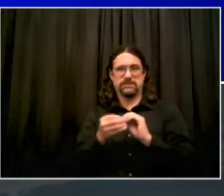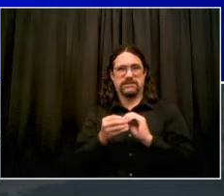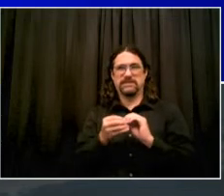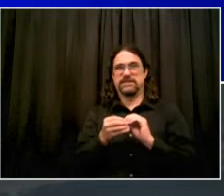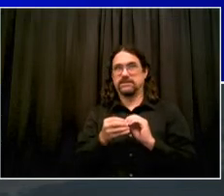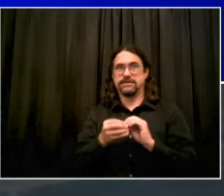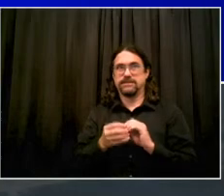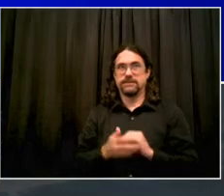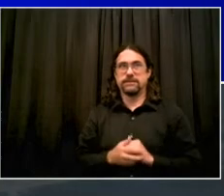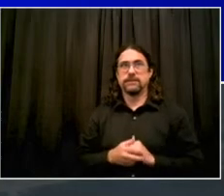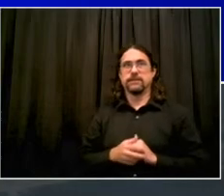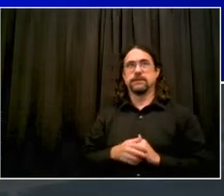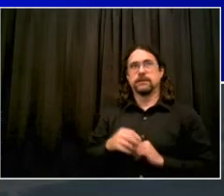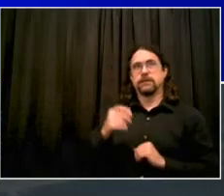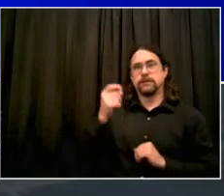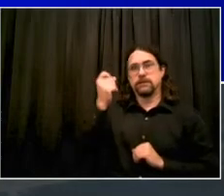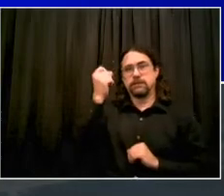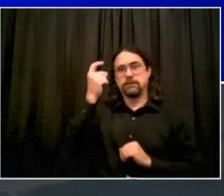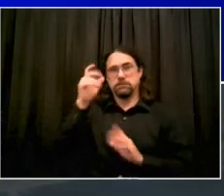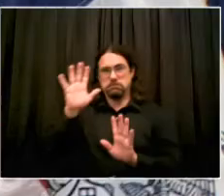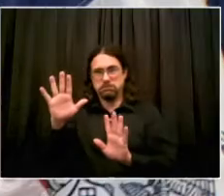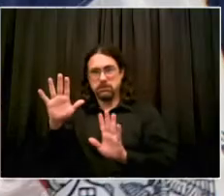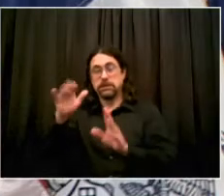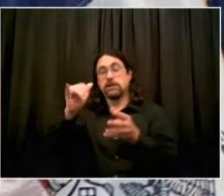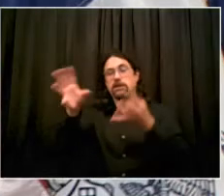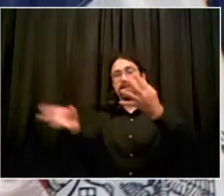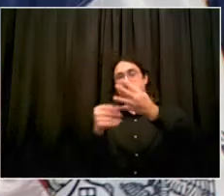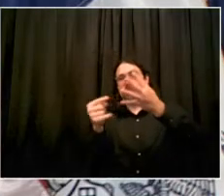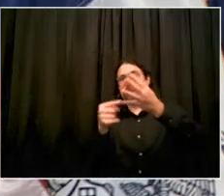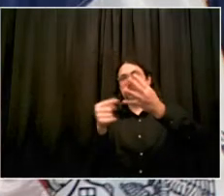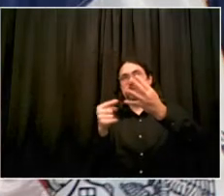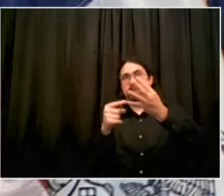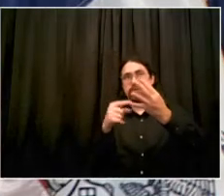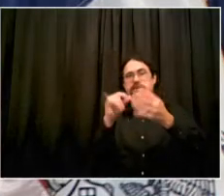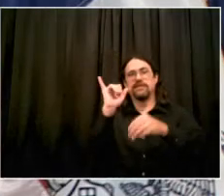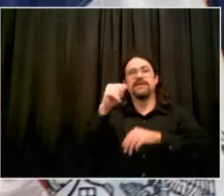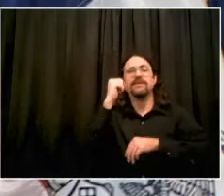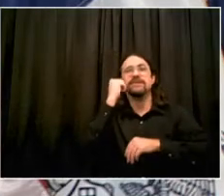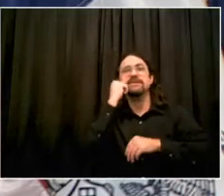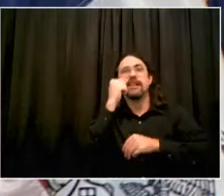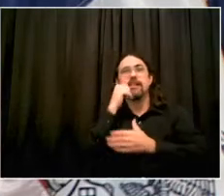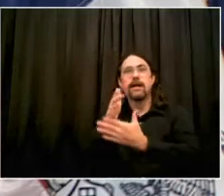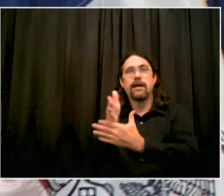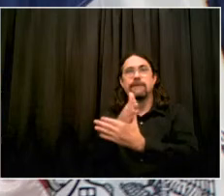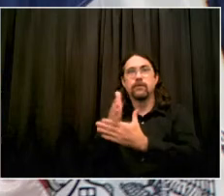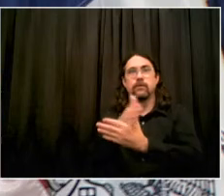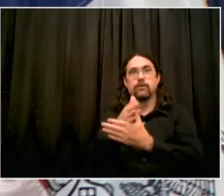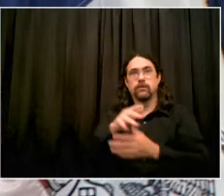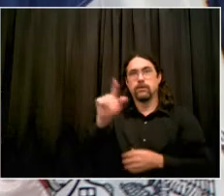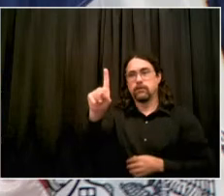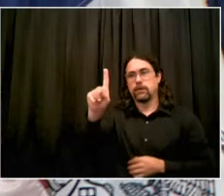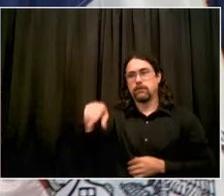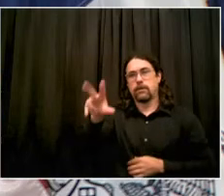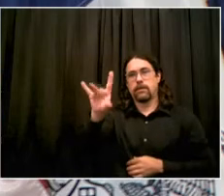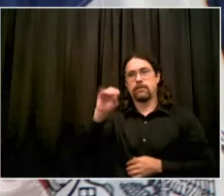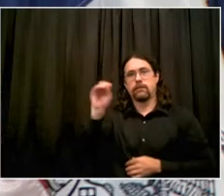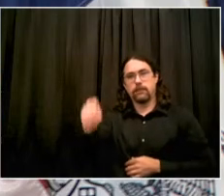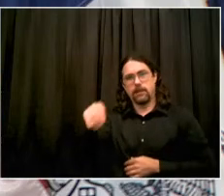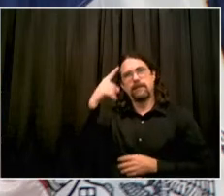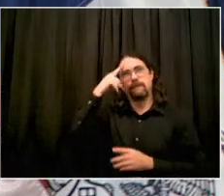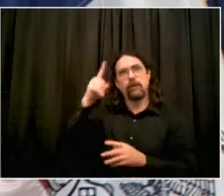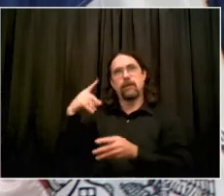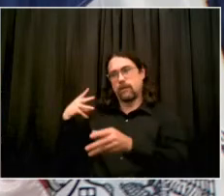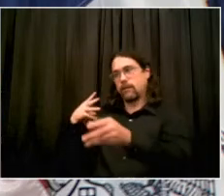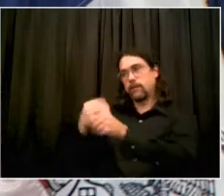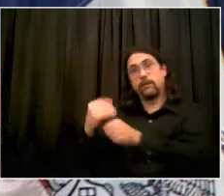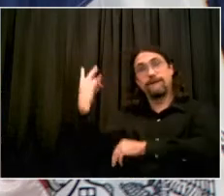1.38%. So we'll keep including that number going forward so you can see exactly where it's going. And we're going to do everything possible to push that number even